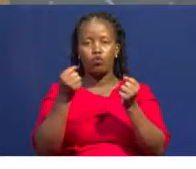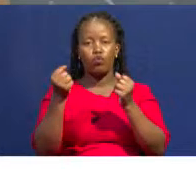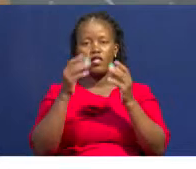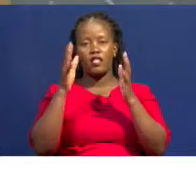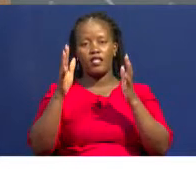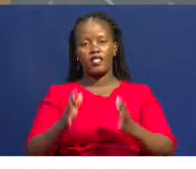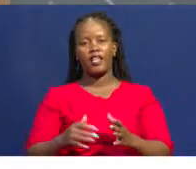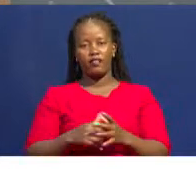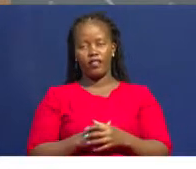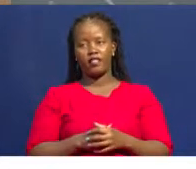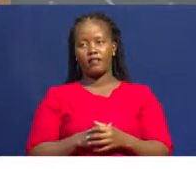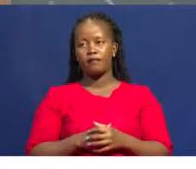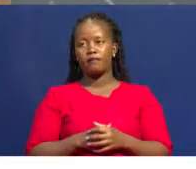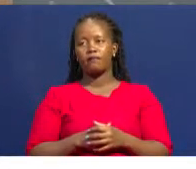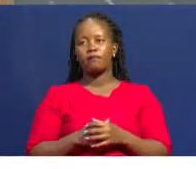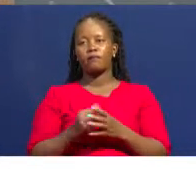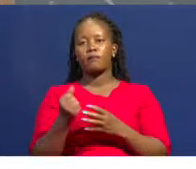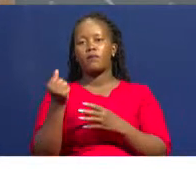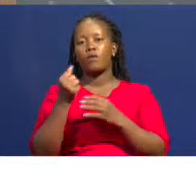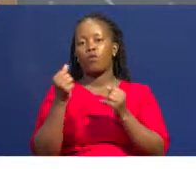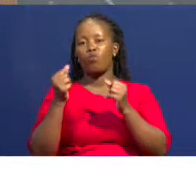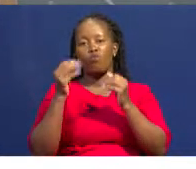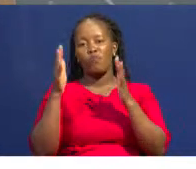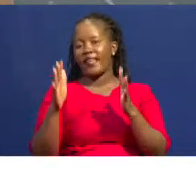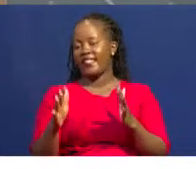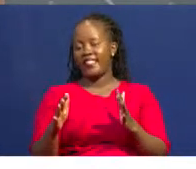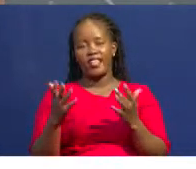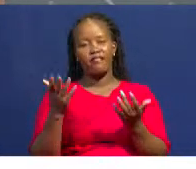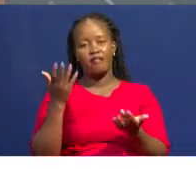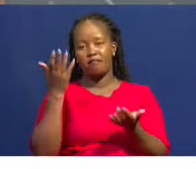That driver maybe was